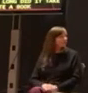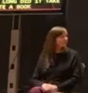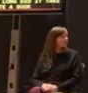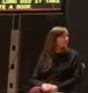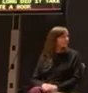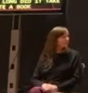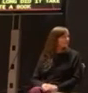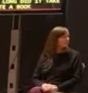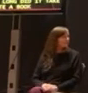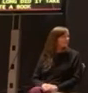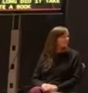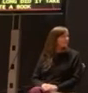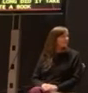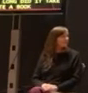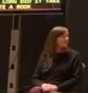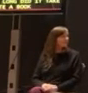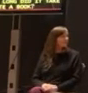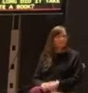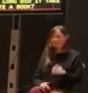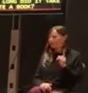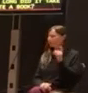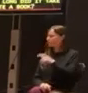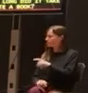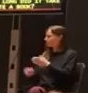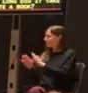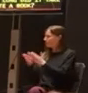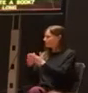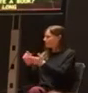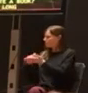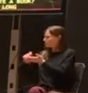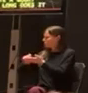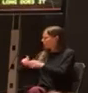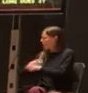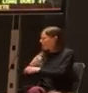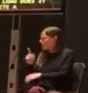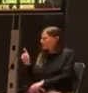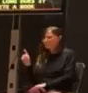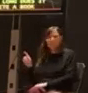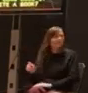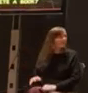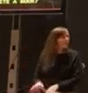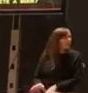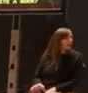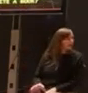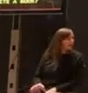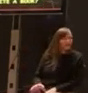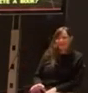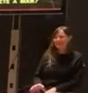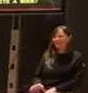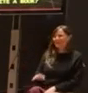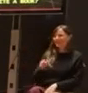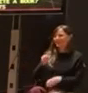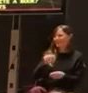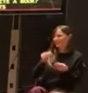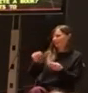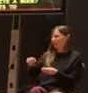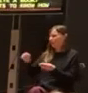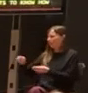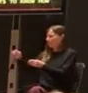That was for Benny. How long did it take to write the book? Your great-grandson wants to know how long it took you to write the